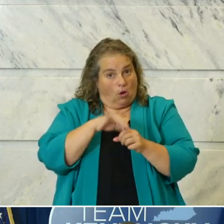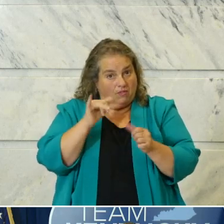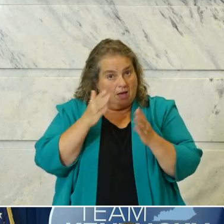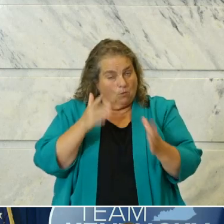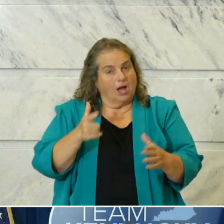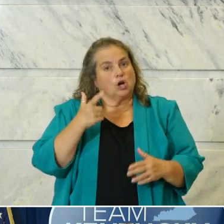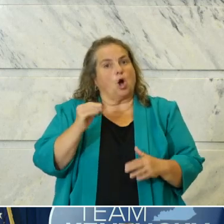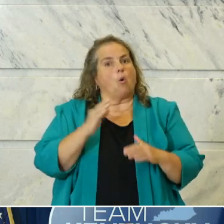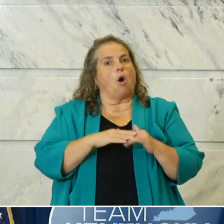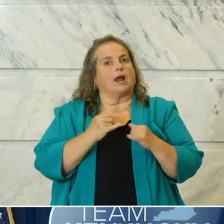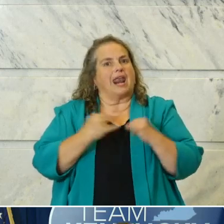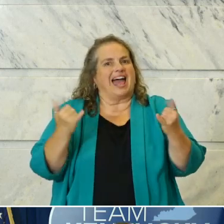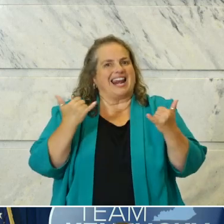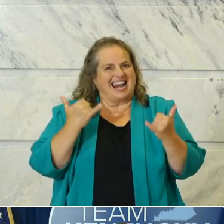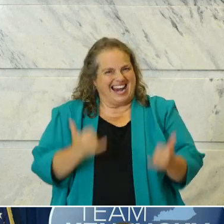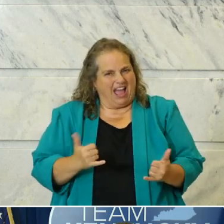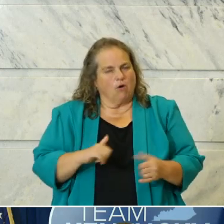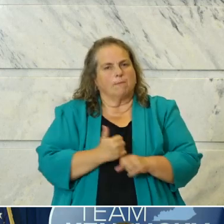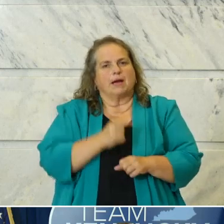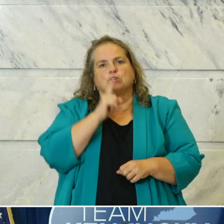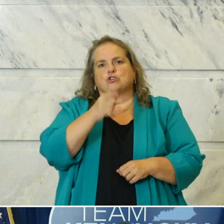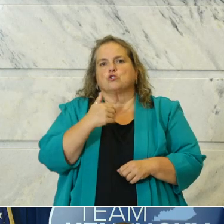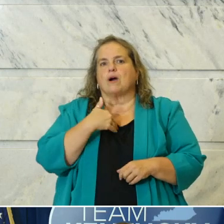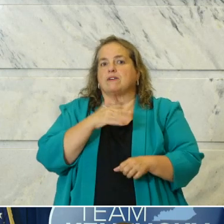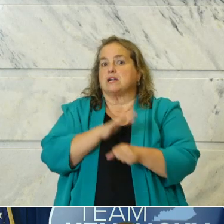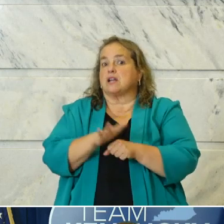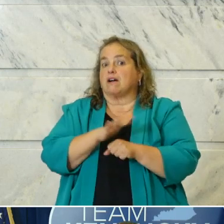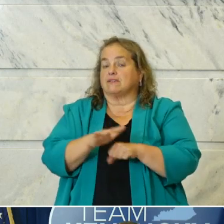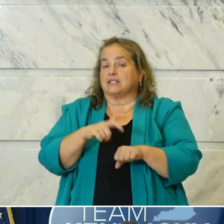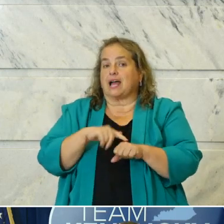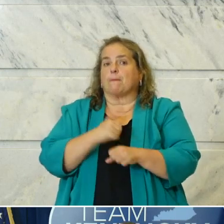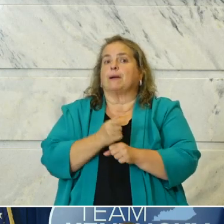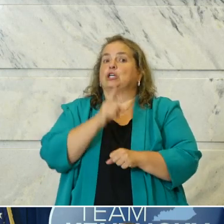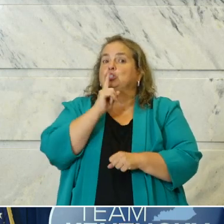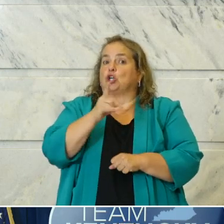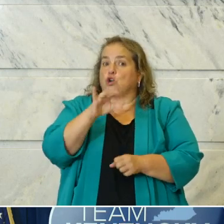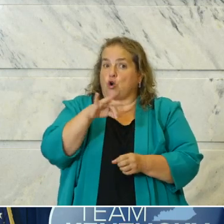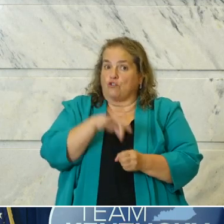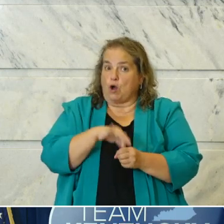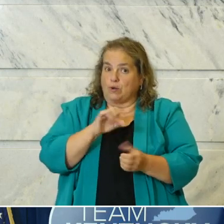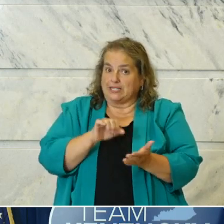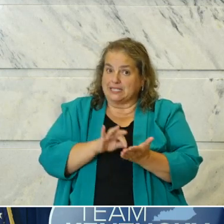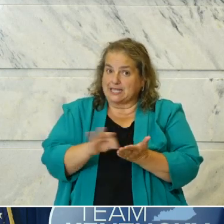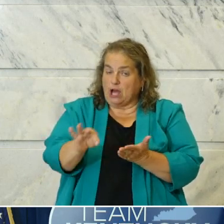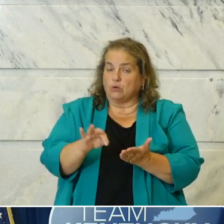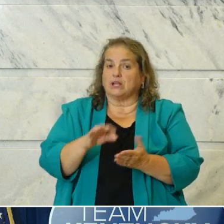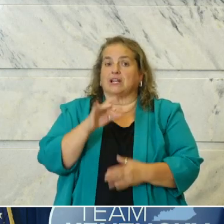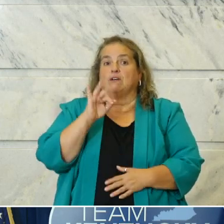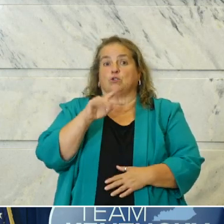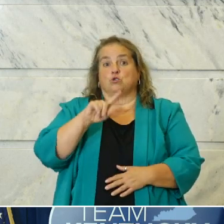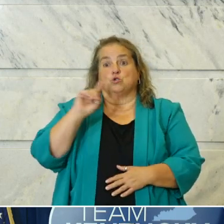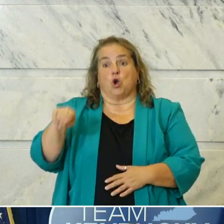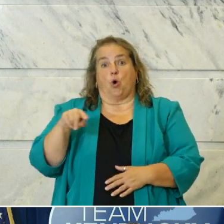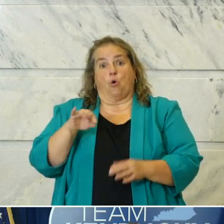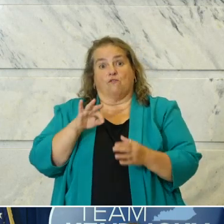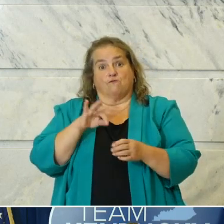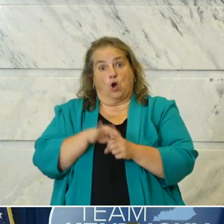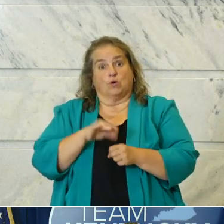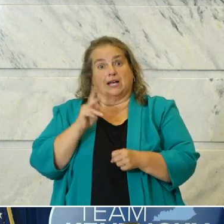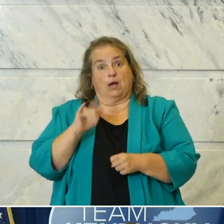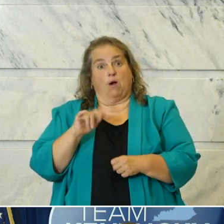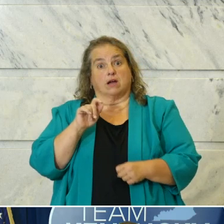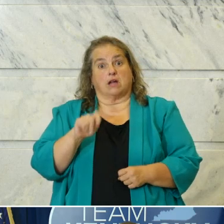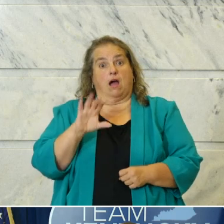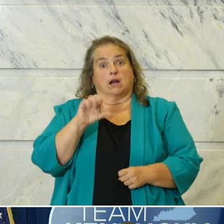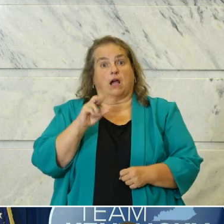online now. Make sure you have enough time. You want to make sure your vote is counted. If you go